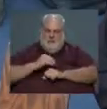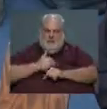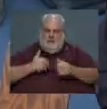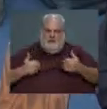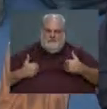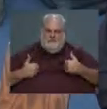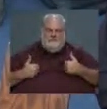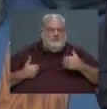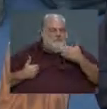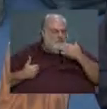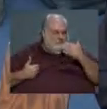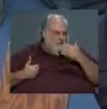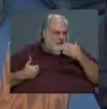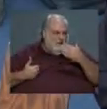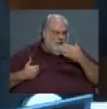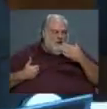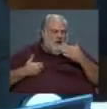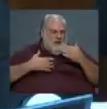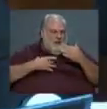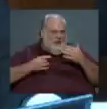Thank you, and I appreciate that, and I like